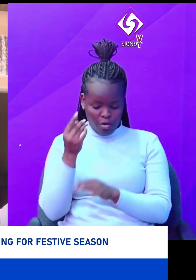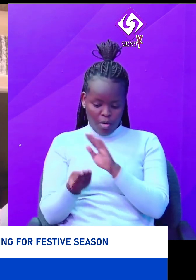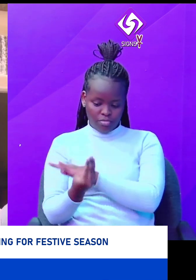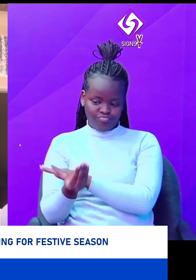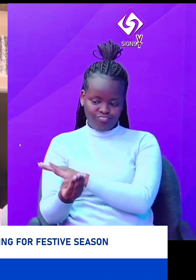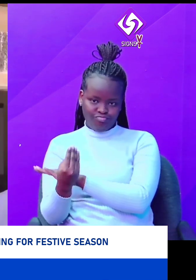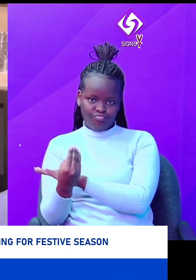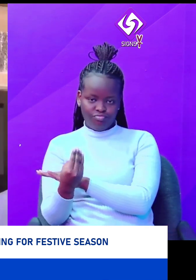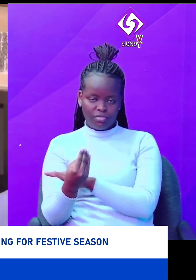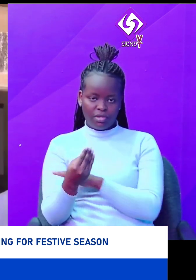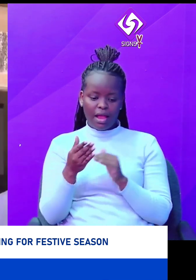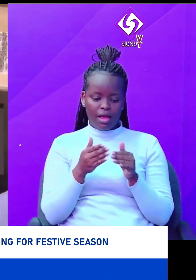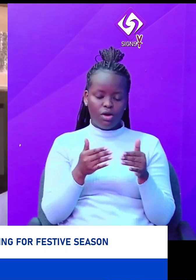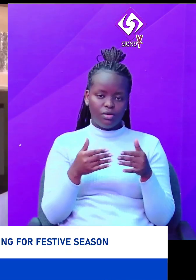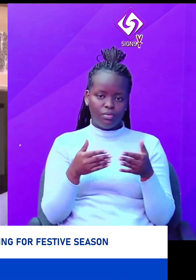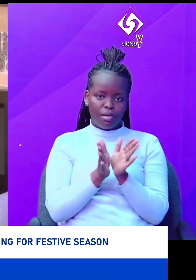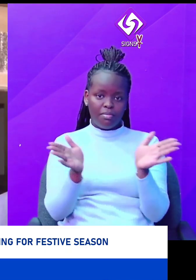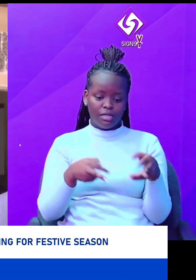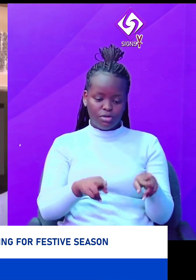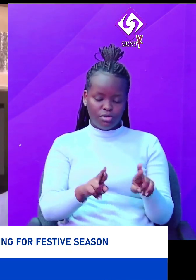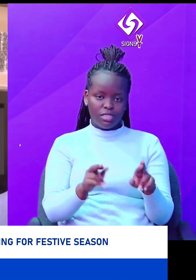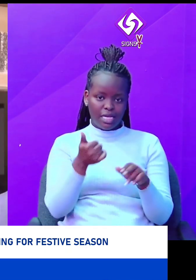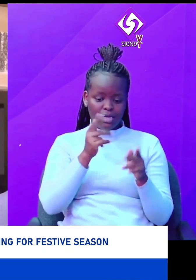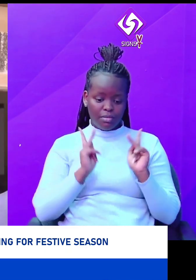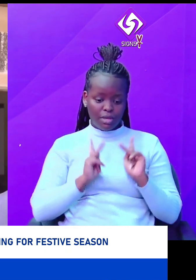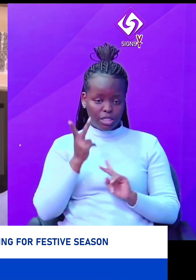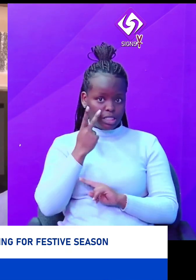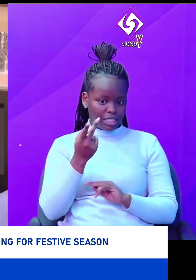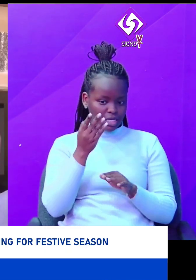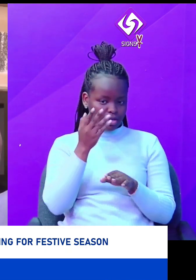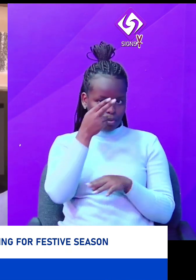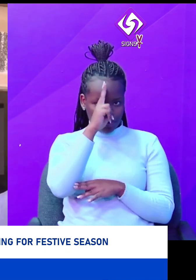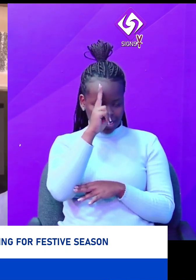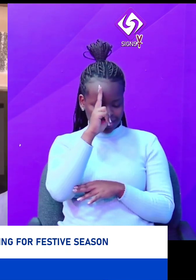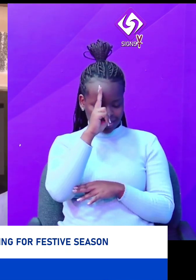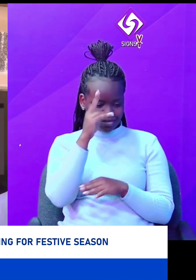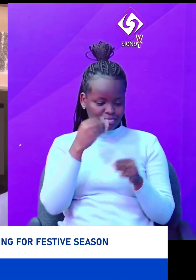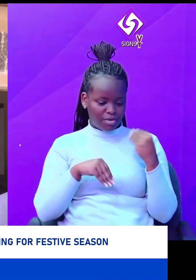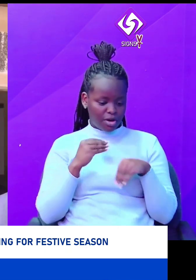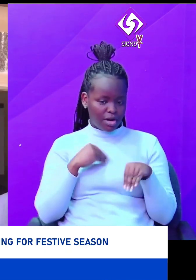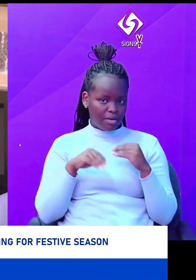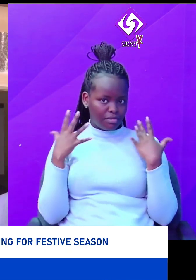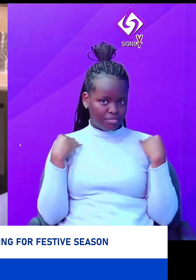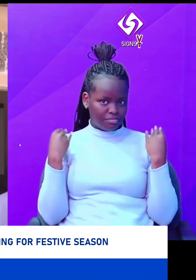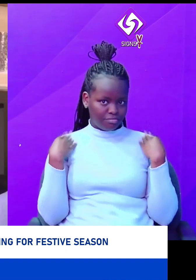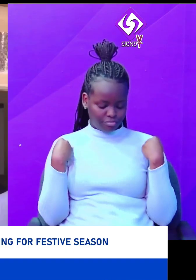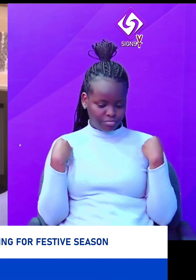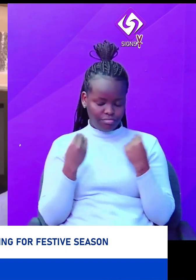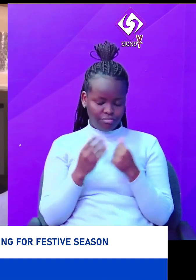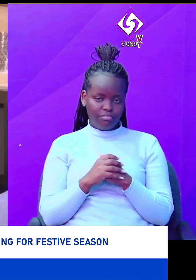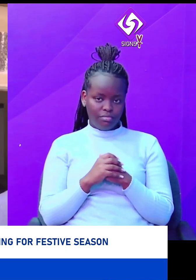the public roads. And any member of the public who happen to see an officer engaging himself in a corrupt practice